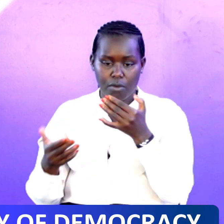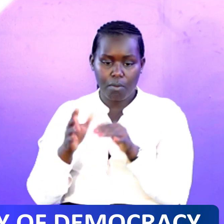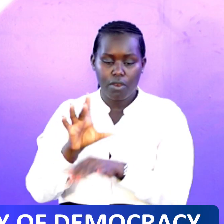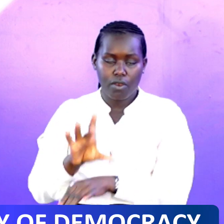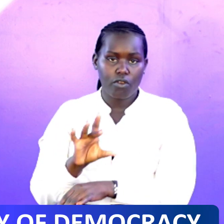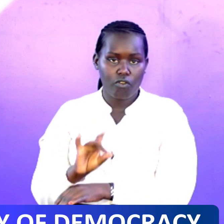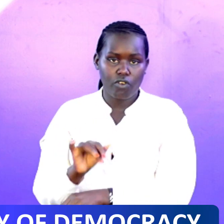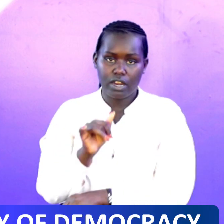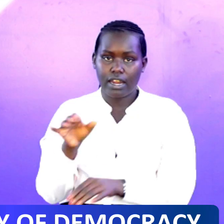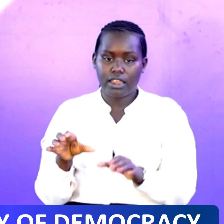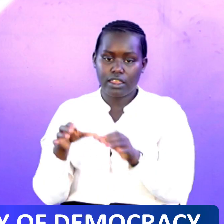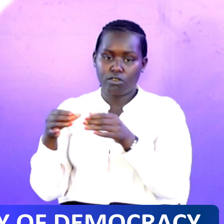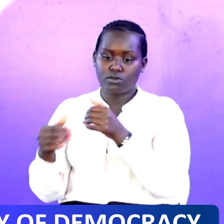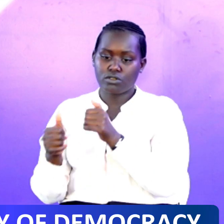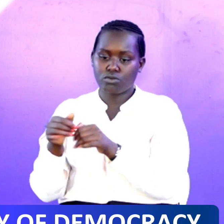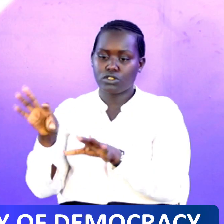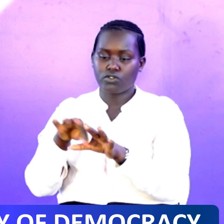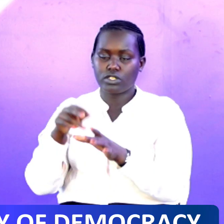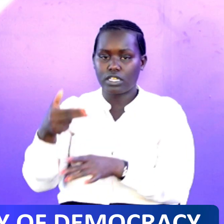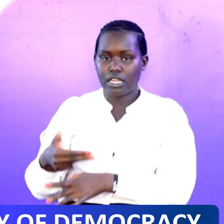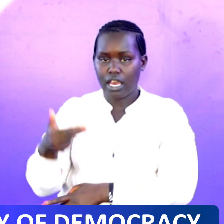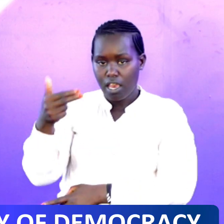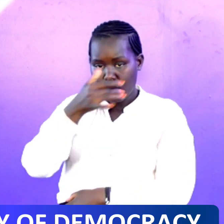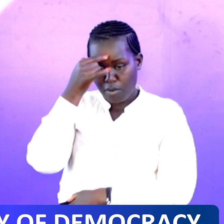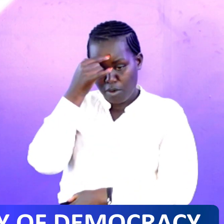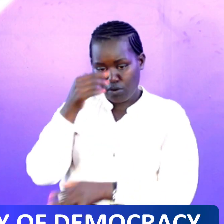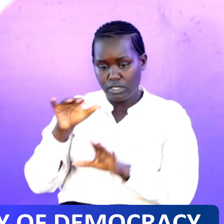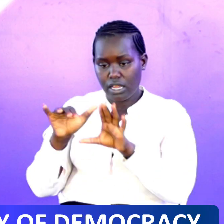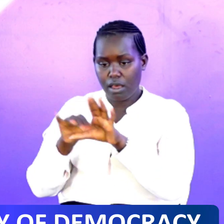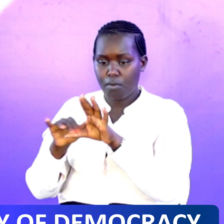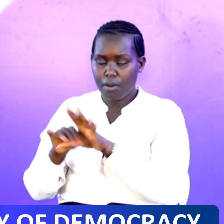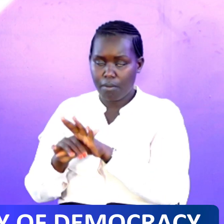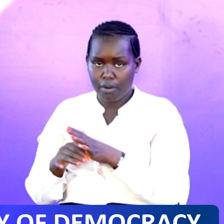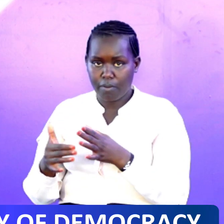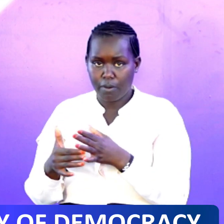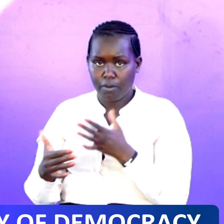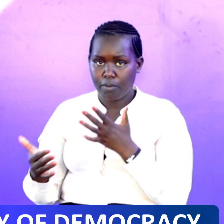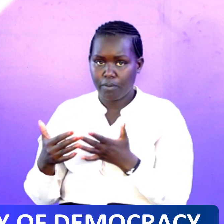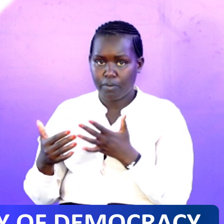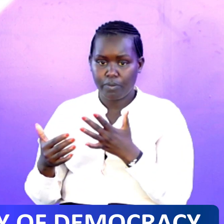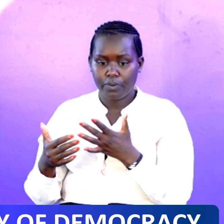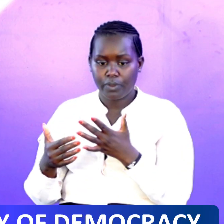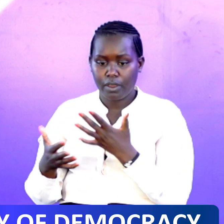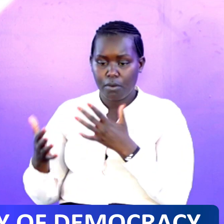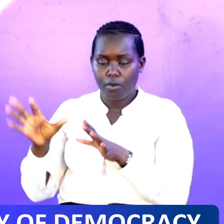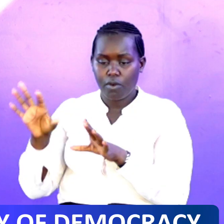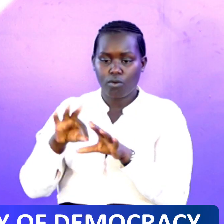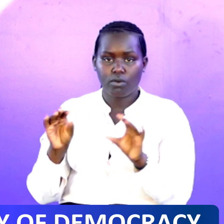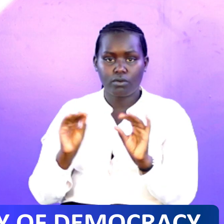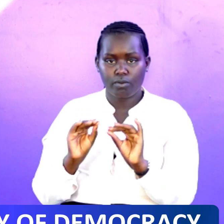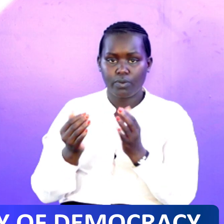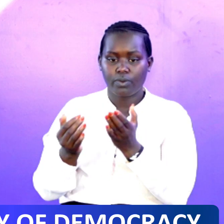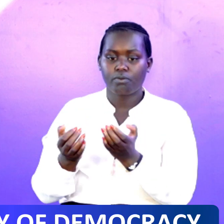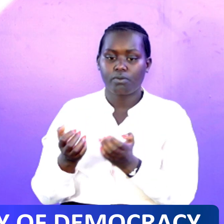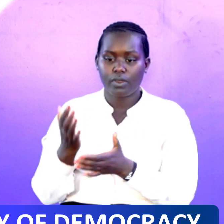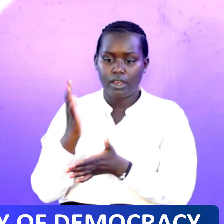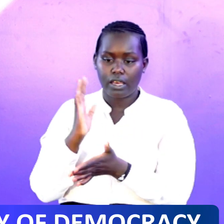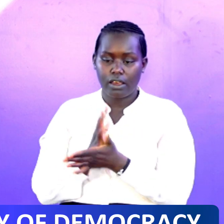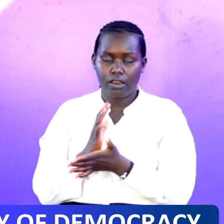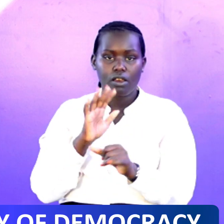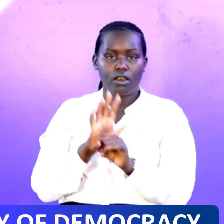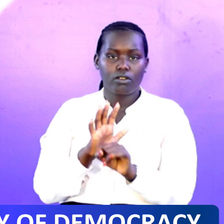another community that voted very highly because their members, their person who was not running might actually not vote. So we need really a lot